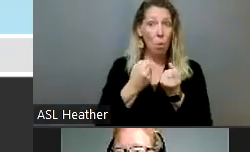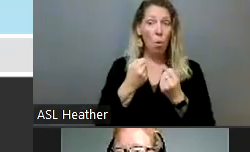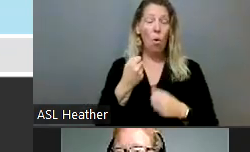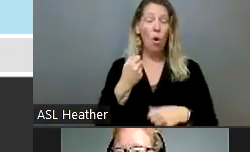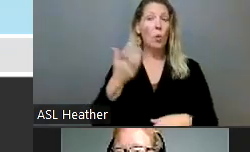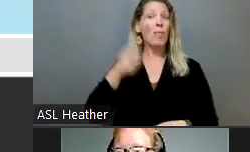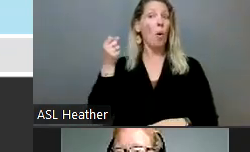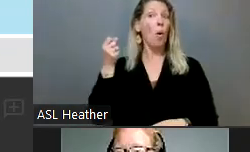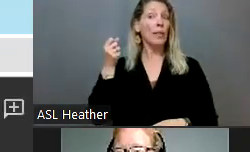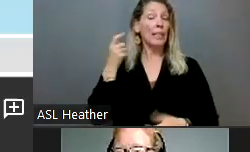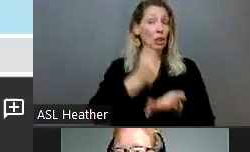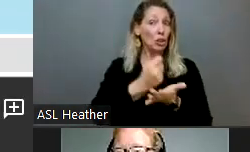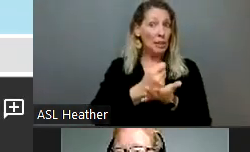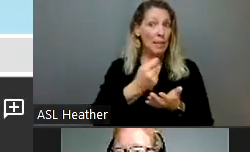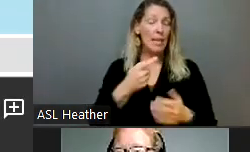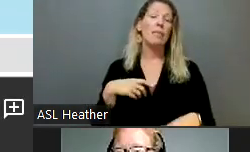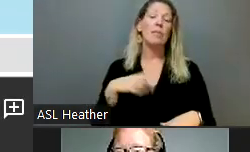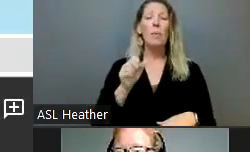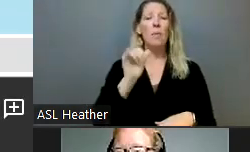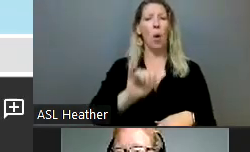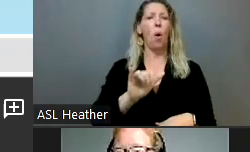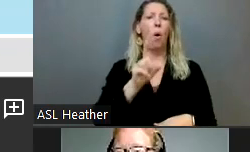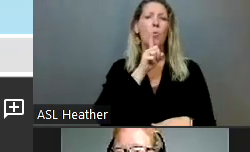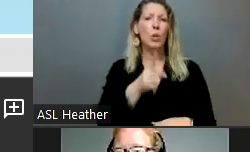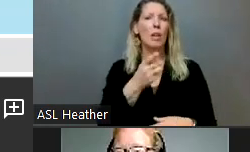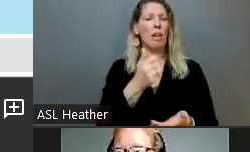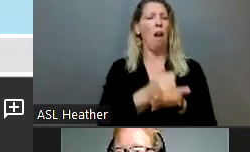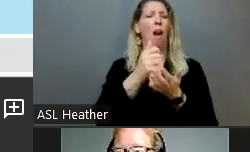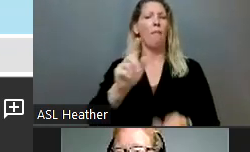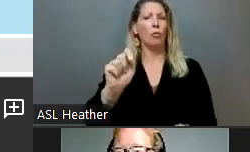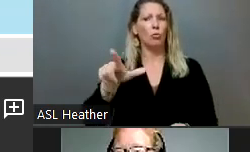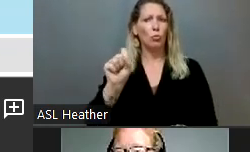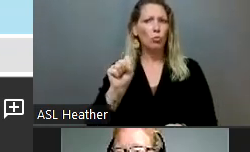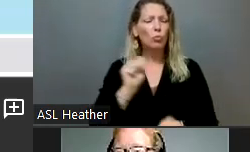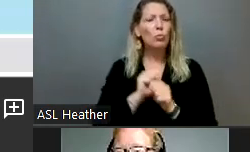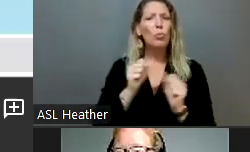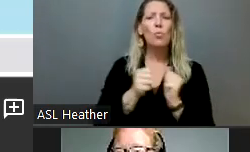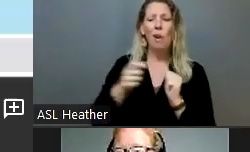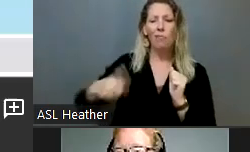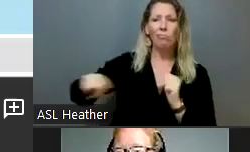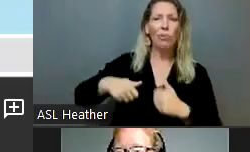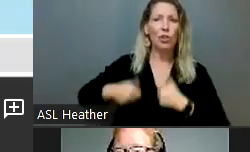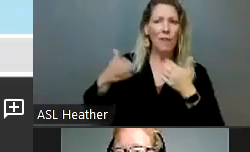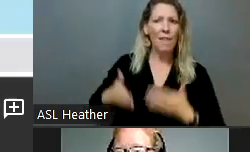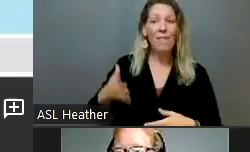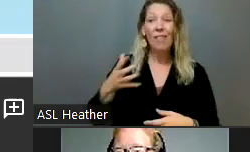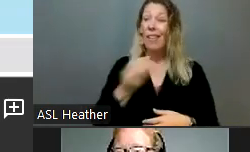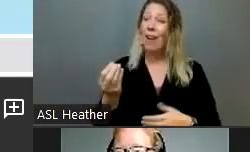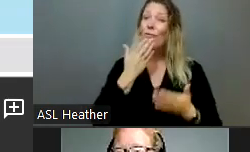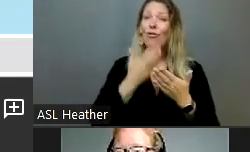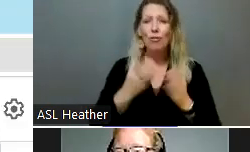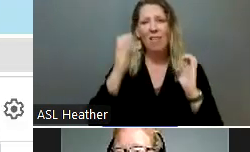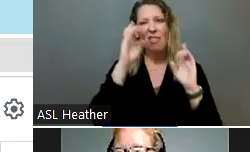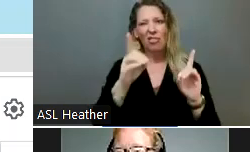experience a lot. And so this can be a really helpful tool when working with survivors, and it also provides really great education.